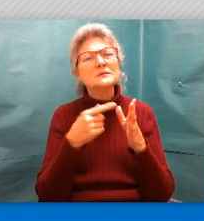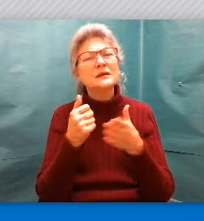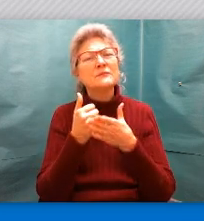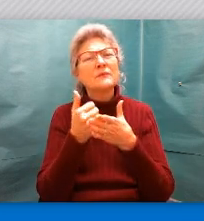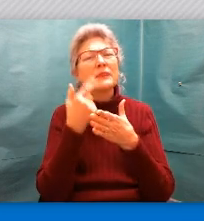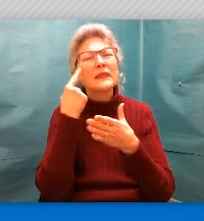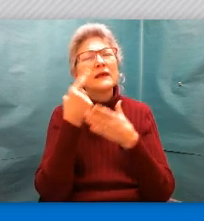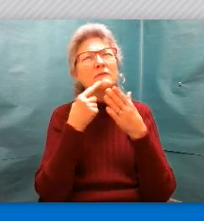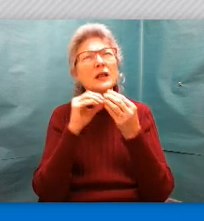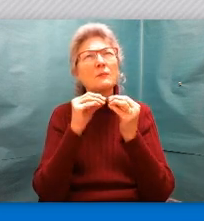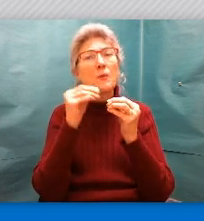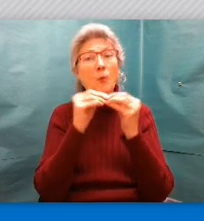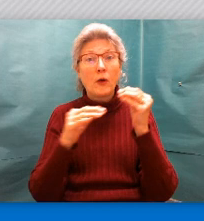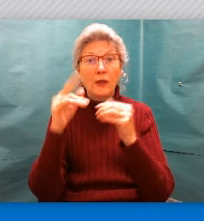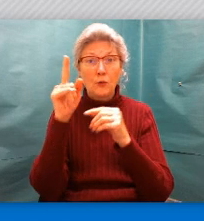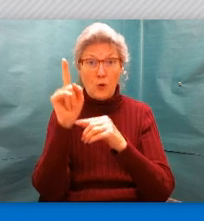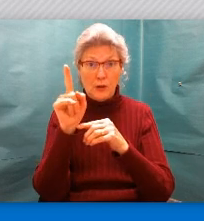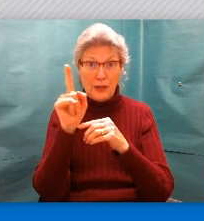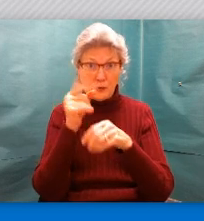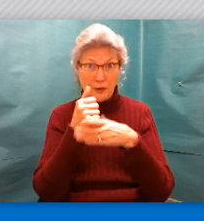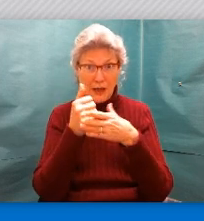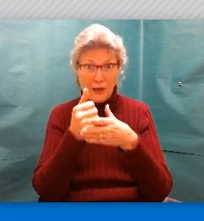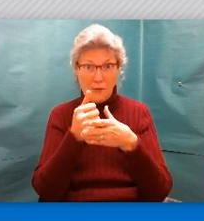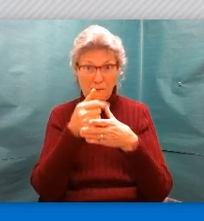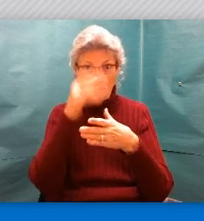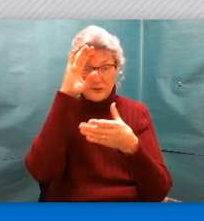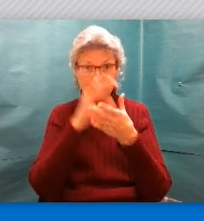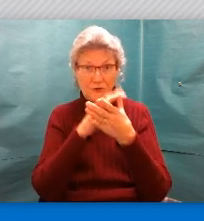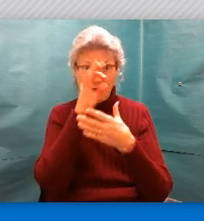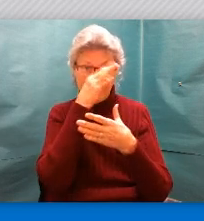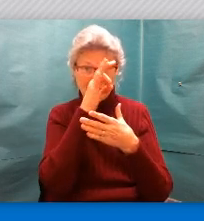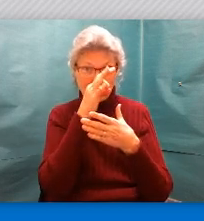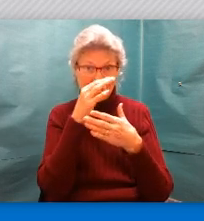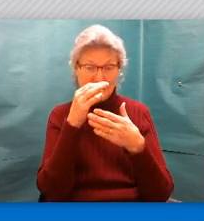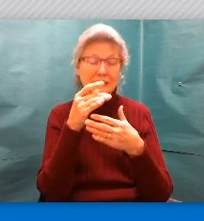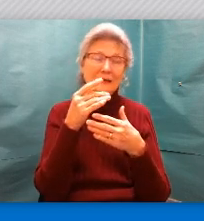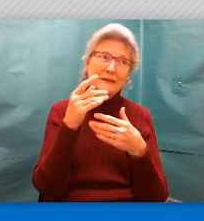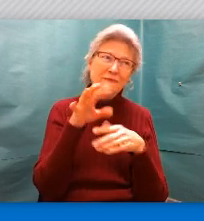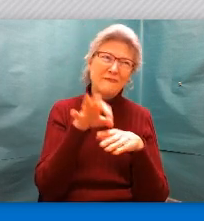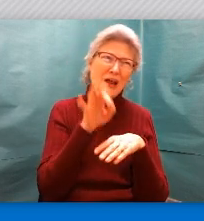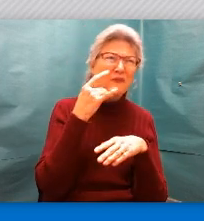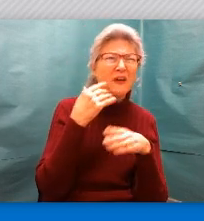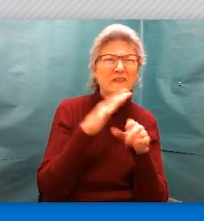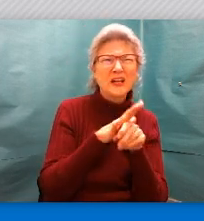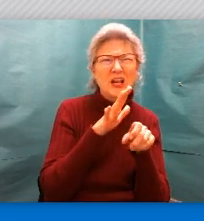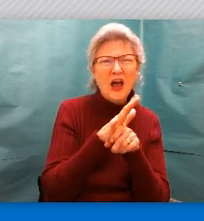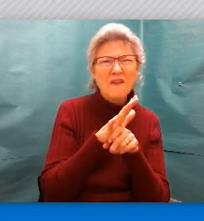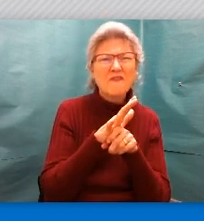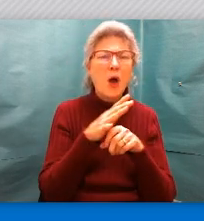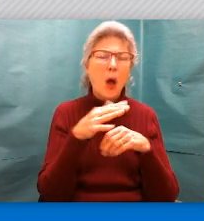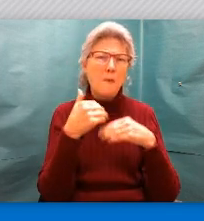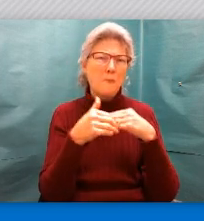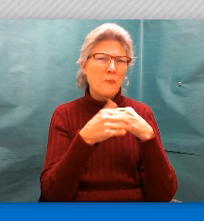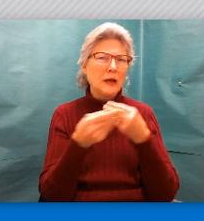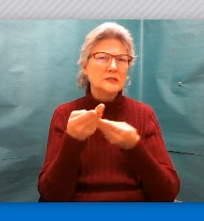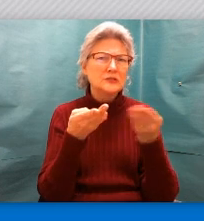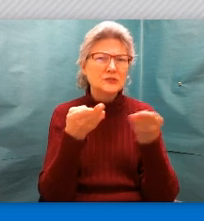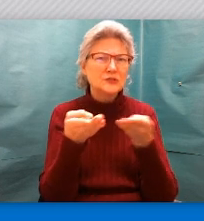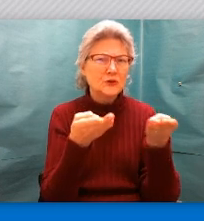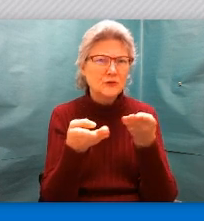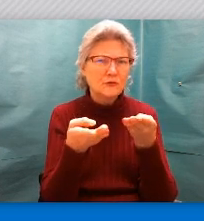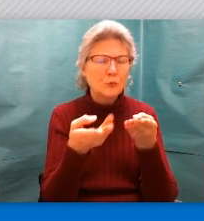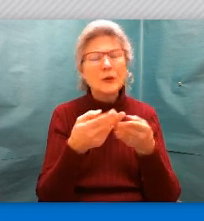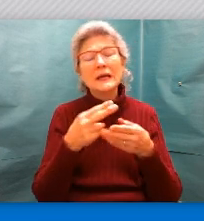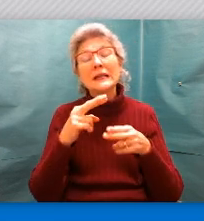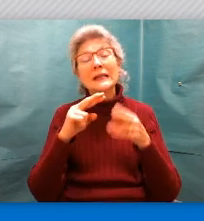than 1, like when we helped Mr. Fox figure out if he had enough servings of bread. Other times it's helpful to rename as a mixed number, like